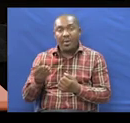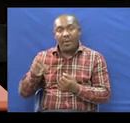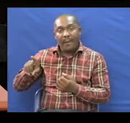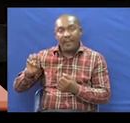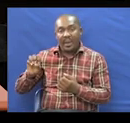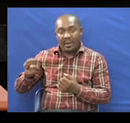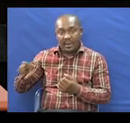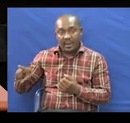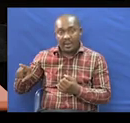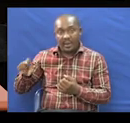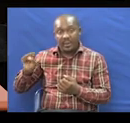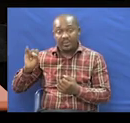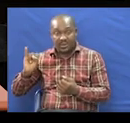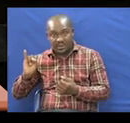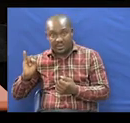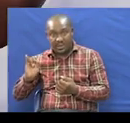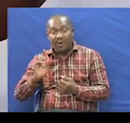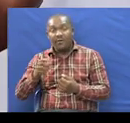refreshment.